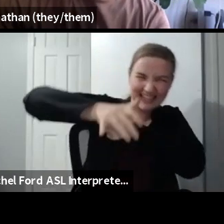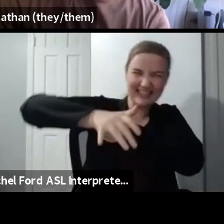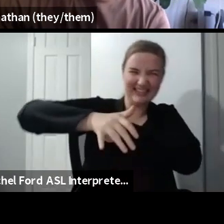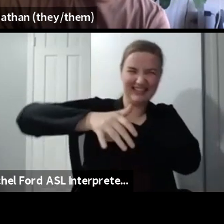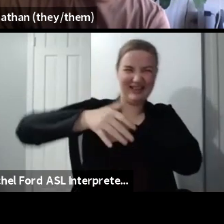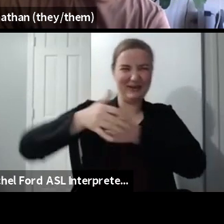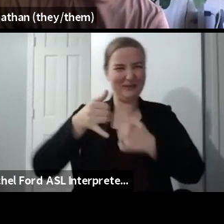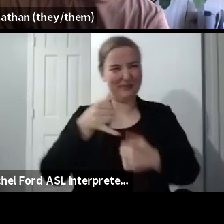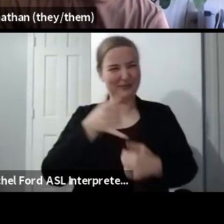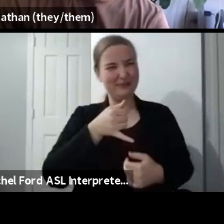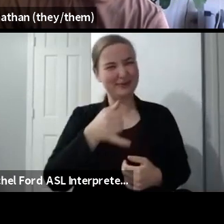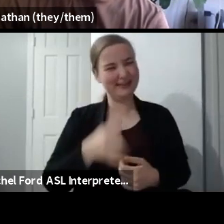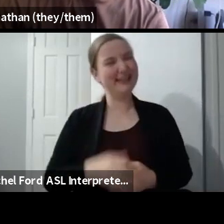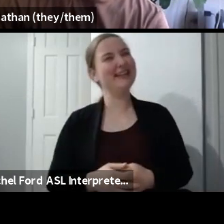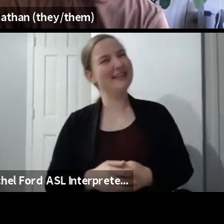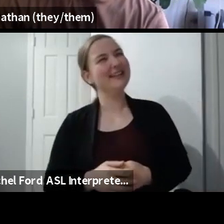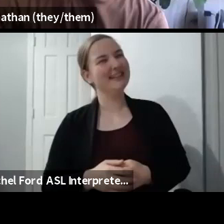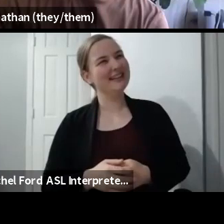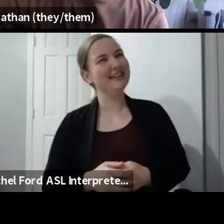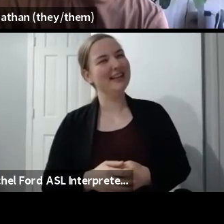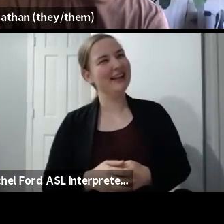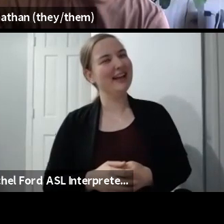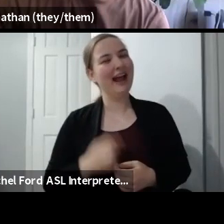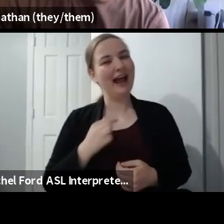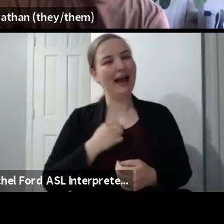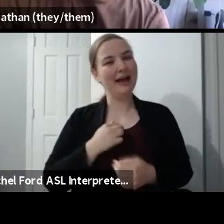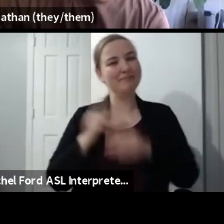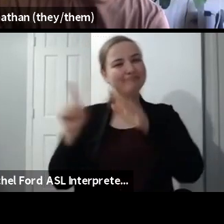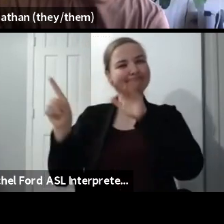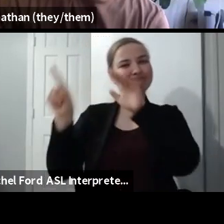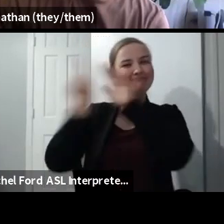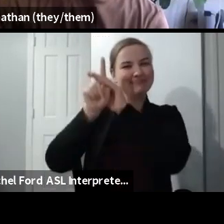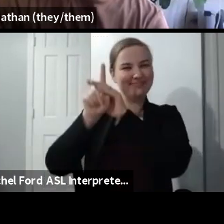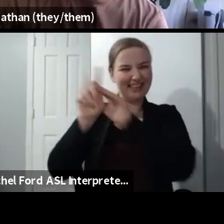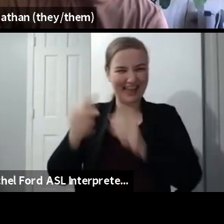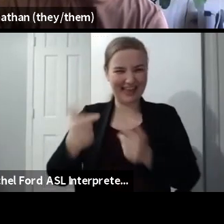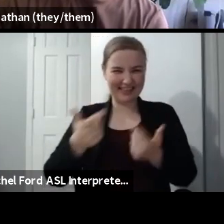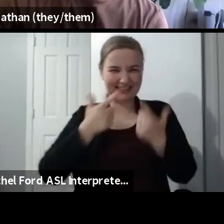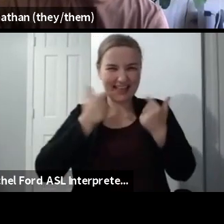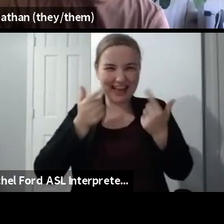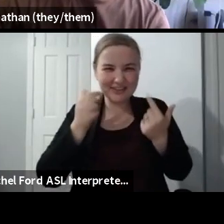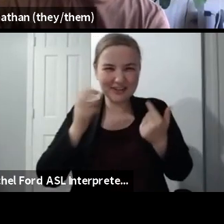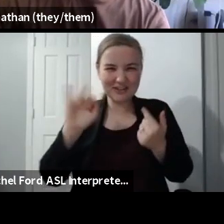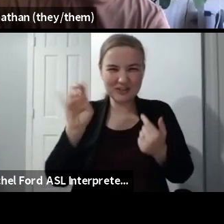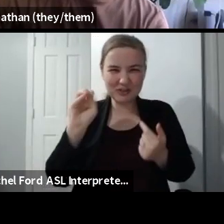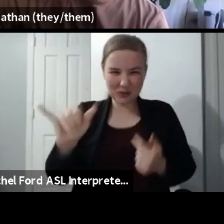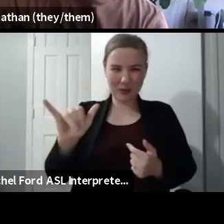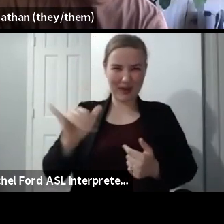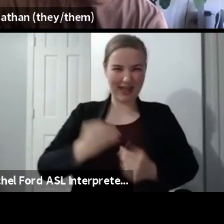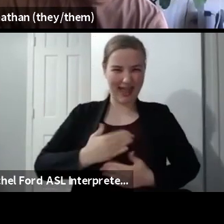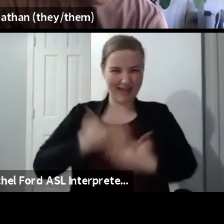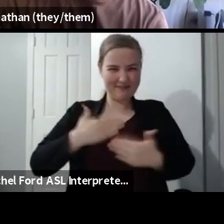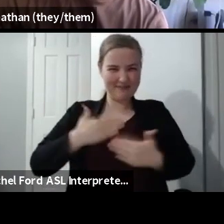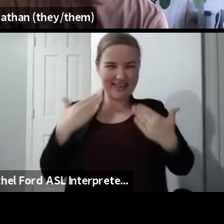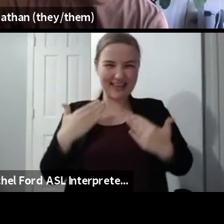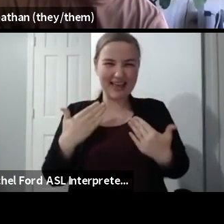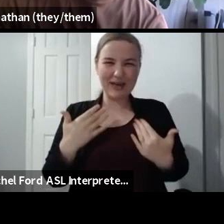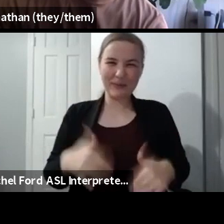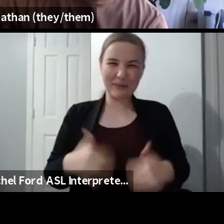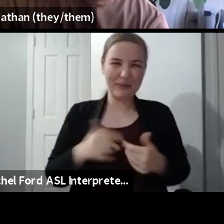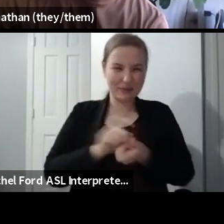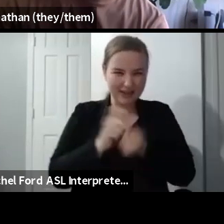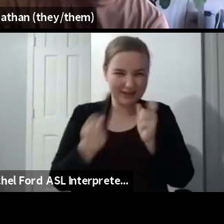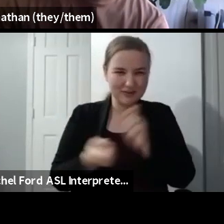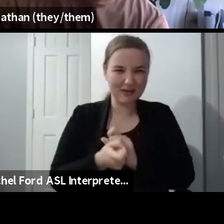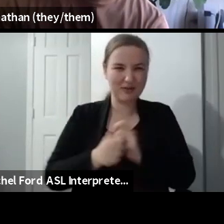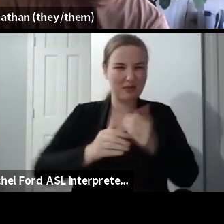and also, yeah, maybe think of this like this laughter, this joy that you're talking about in this transformation process, hurricane season,